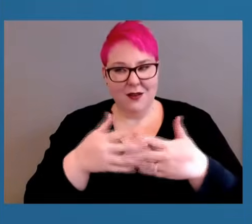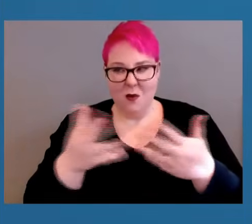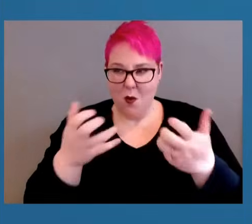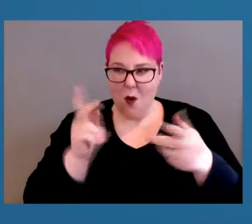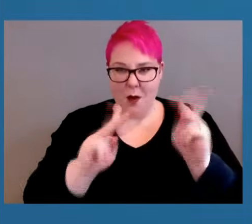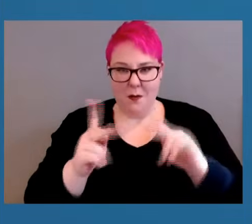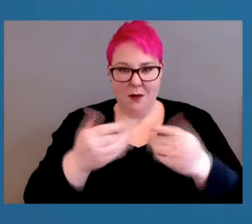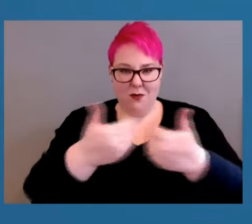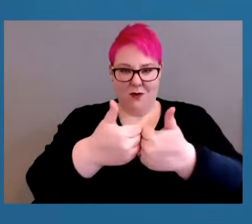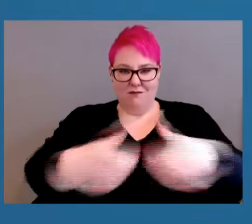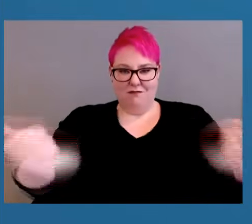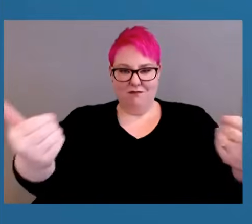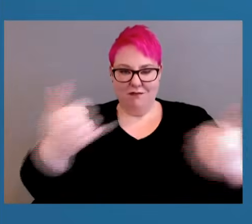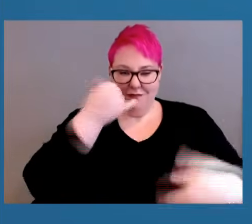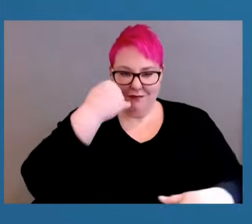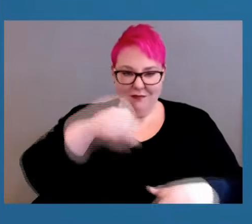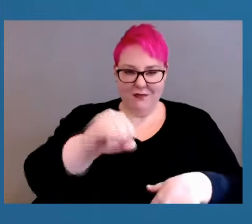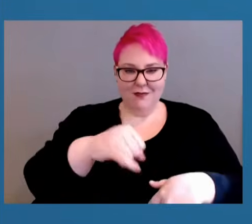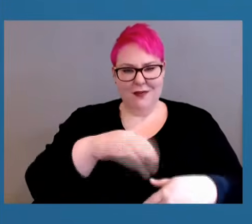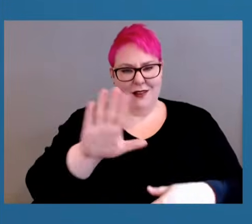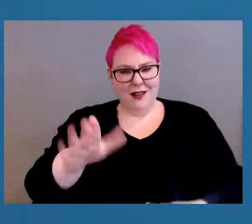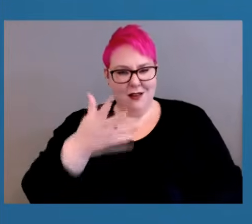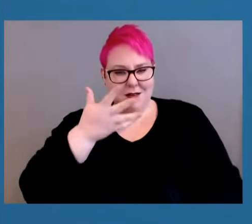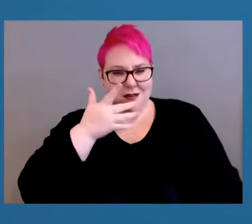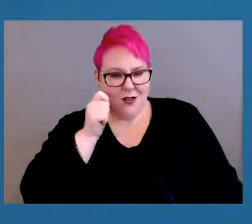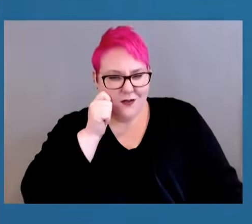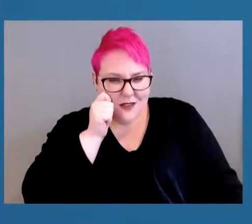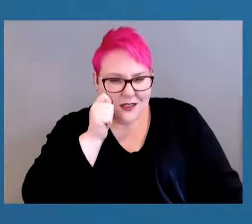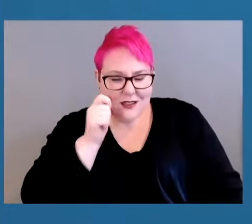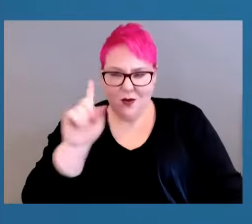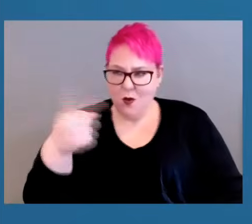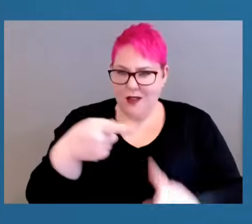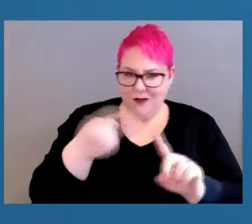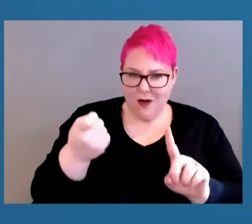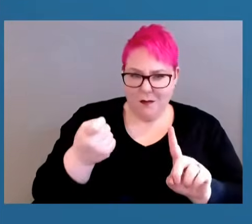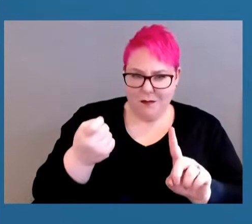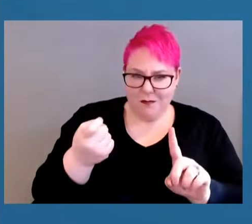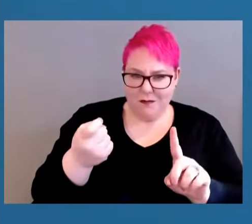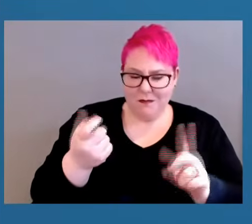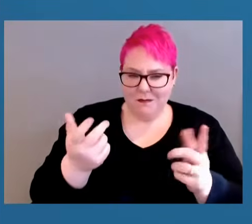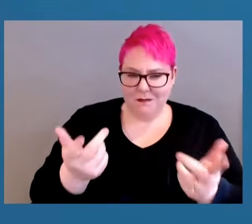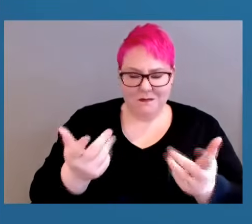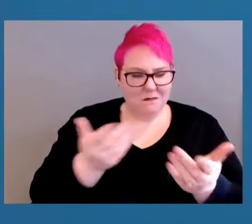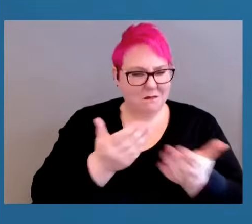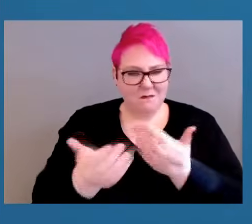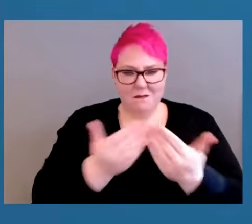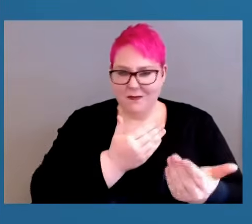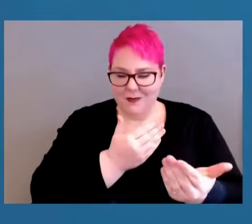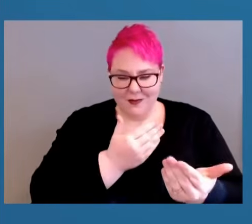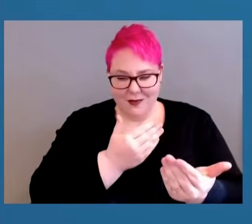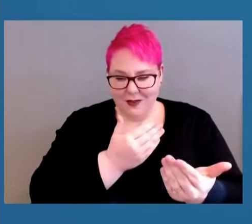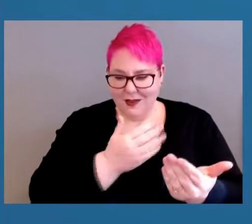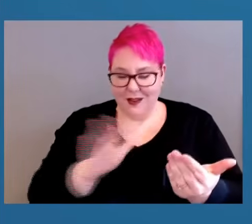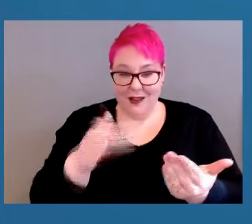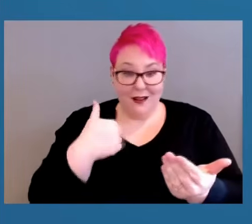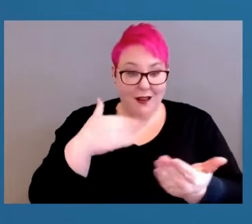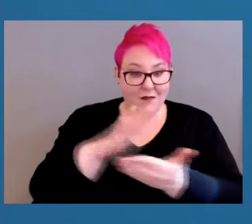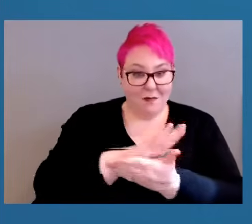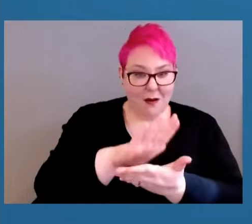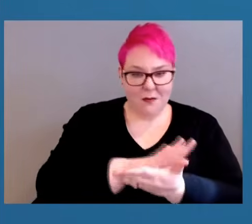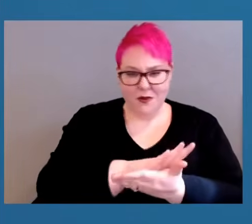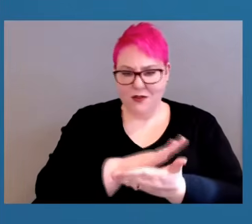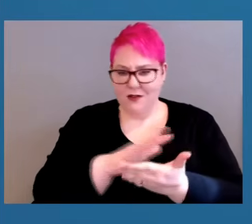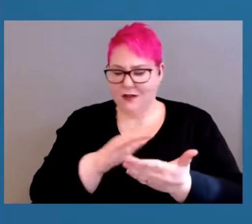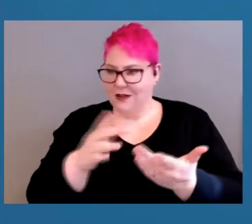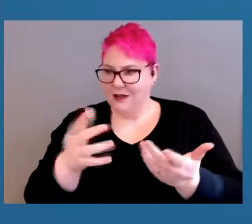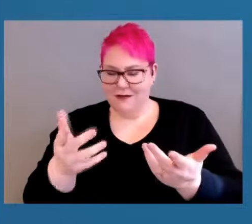their skin or where they're from, regardless of whether they have papers or not? One